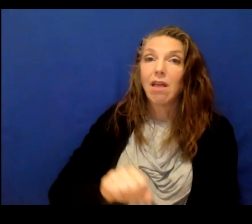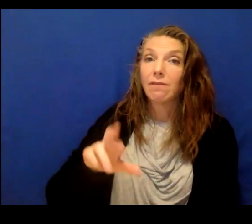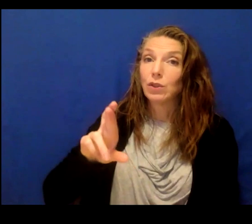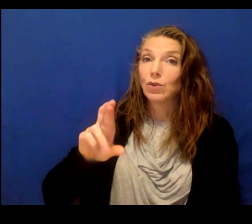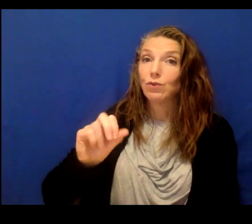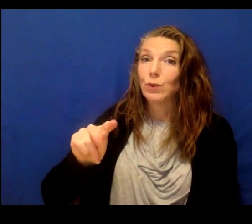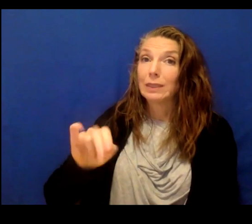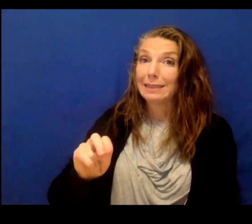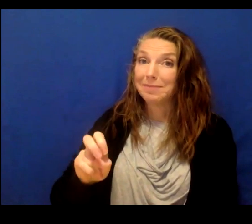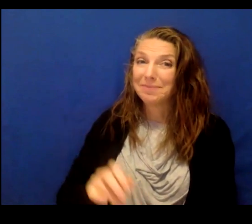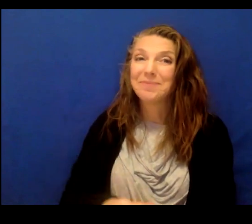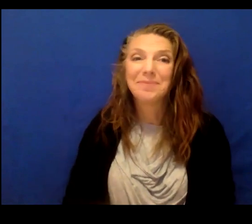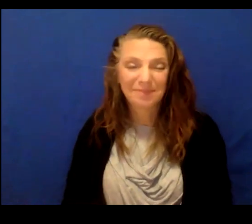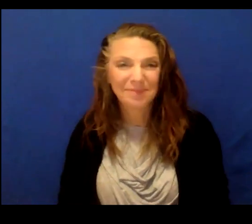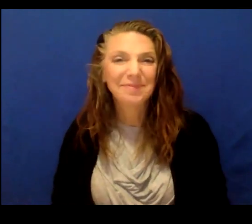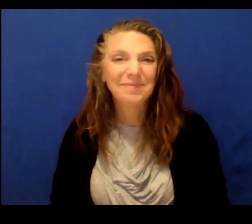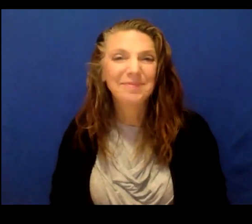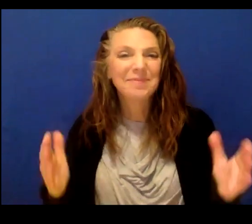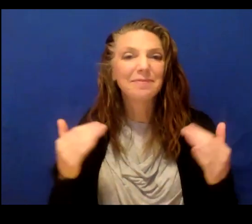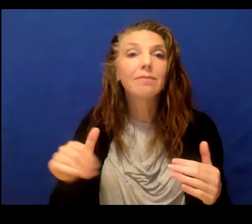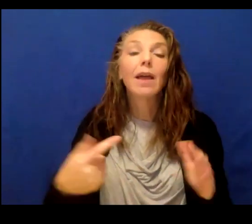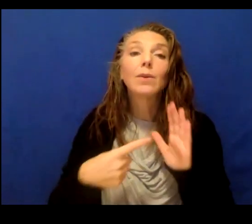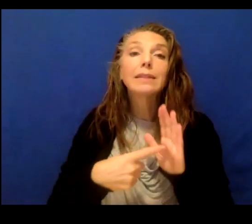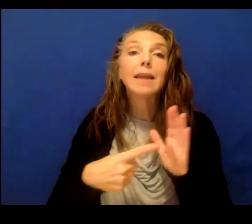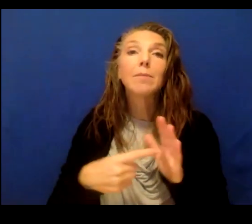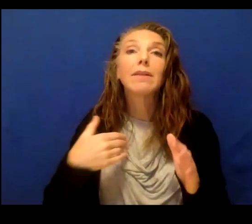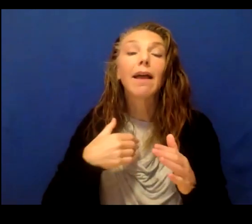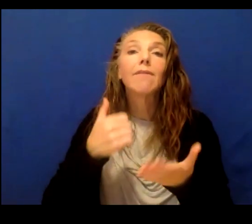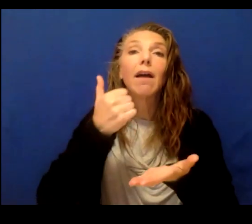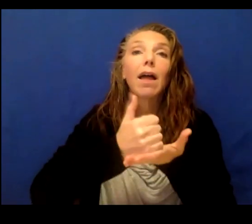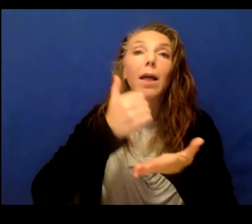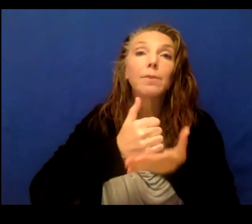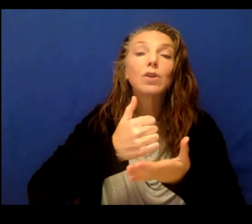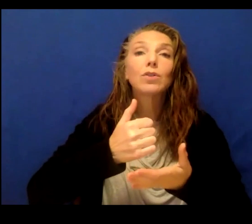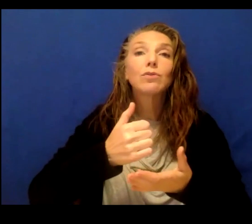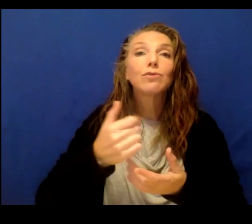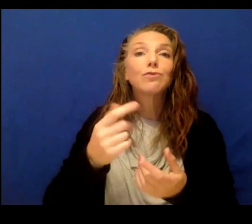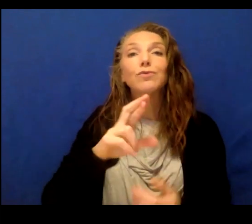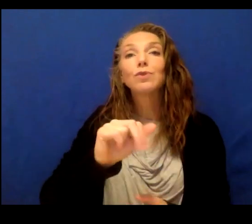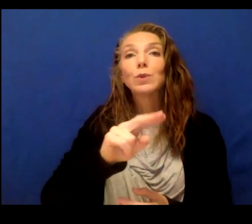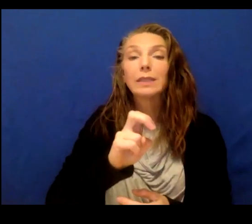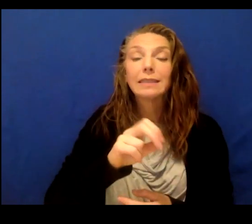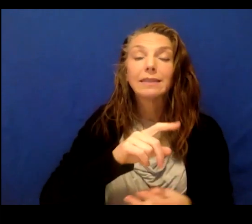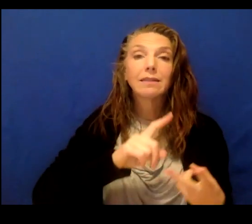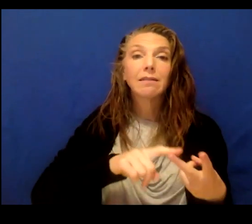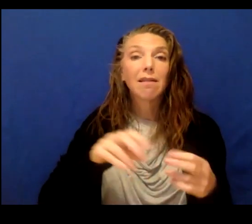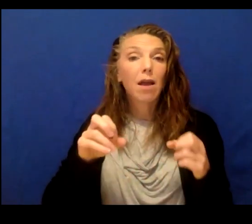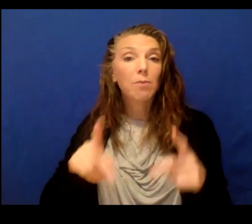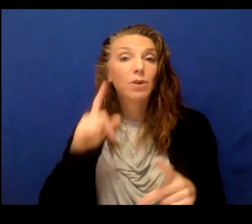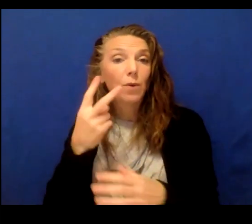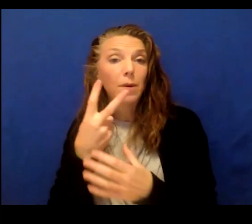routine. Some more examples are building helper opportunities into the caring community and opportunities for